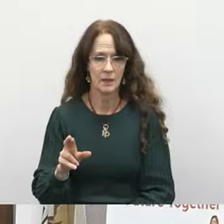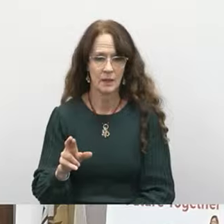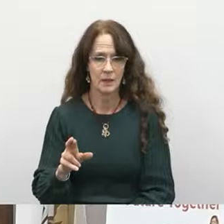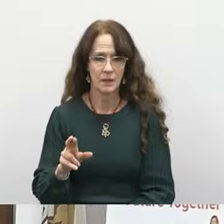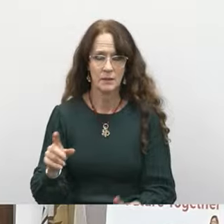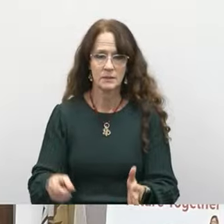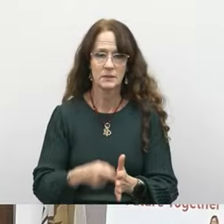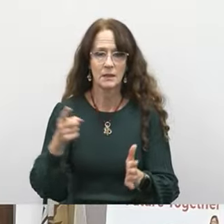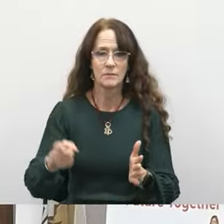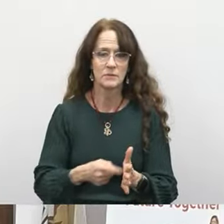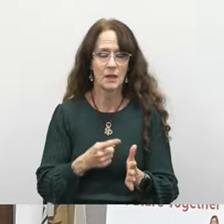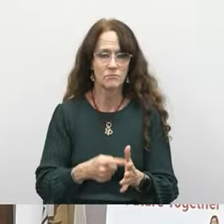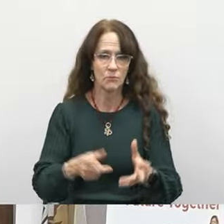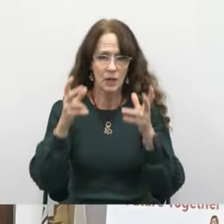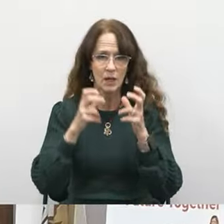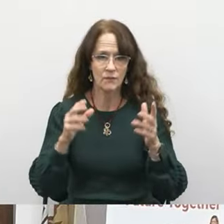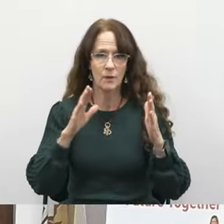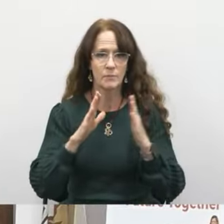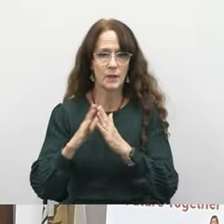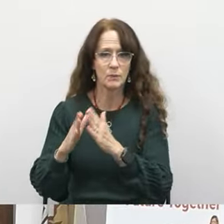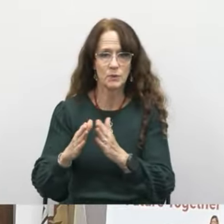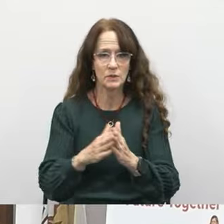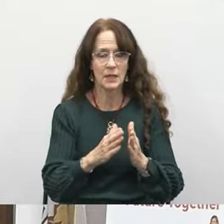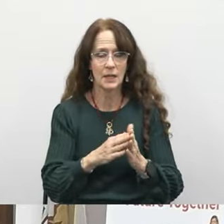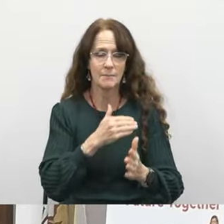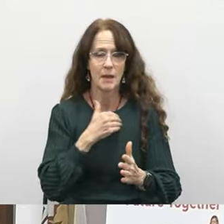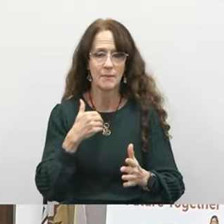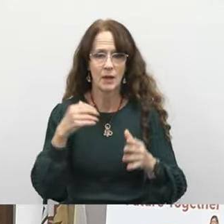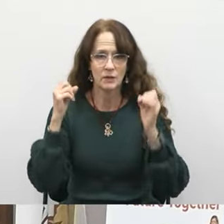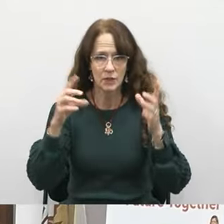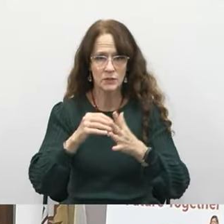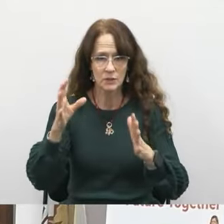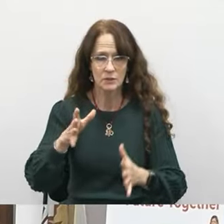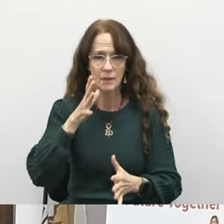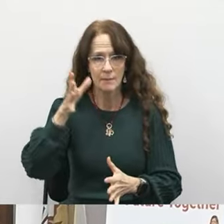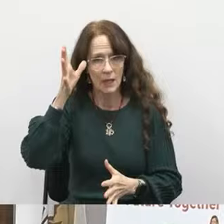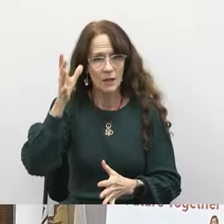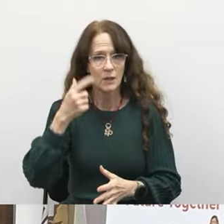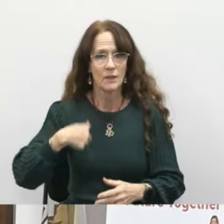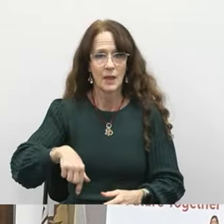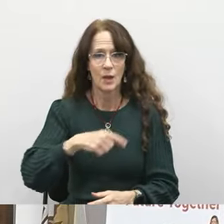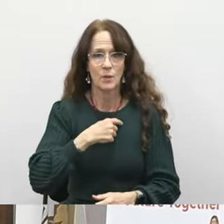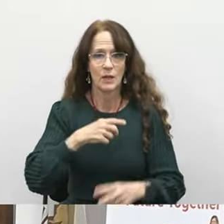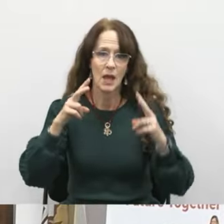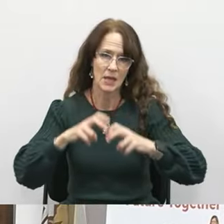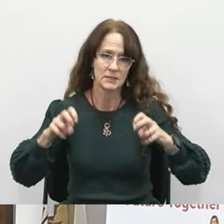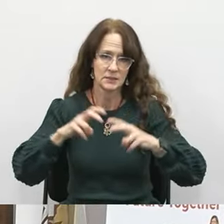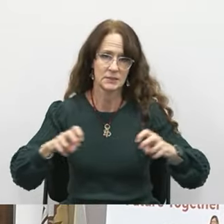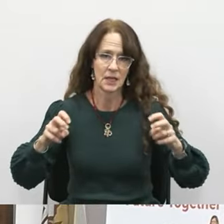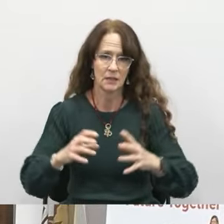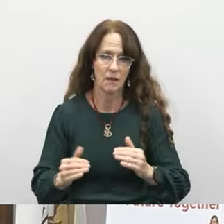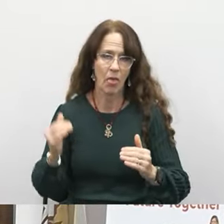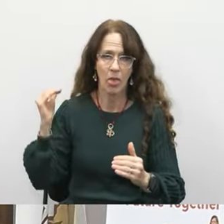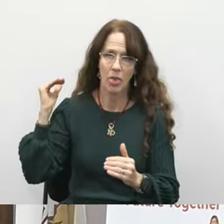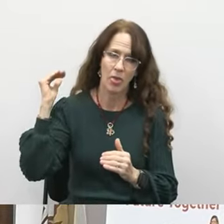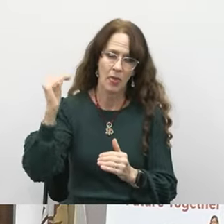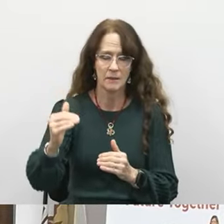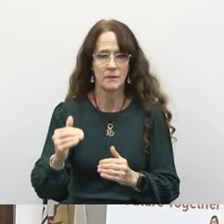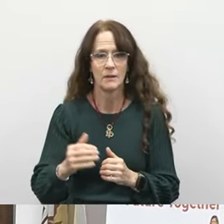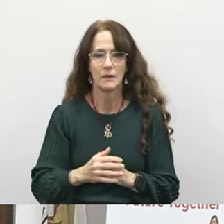time to time, we hear from our community members, educators, students, parents, that we overassess students. So